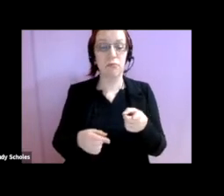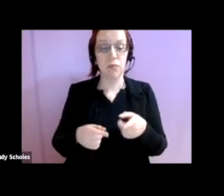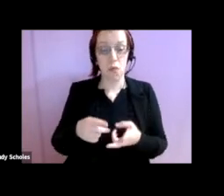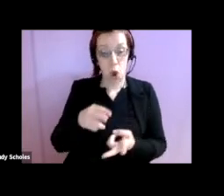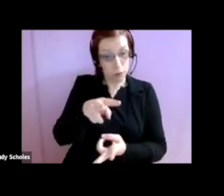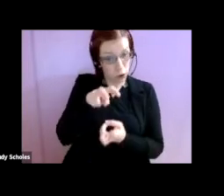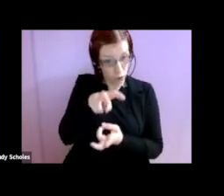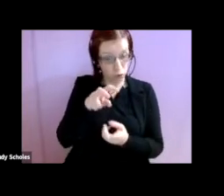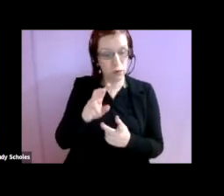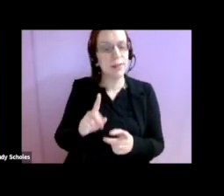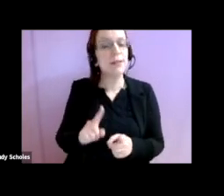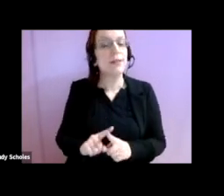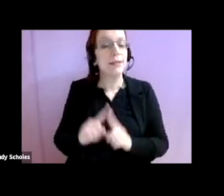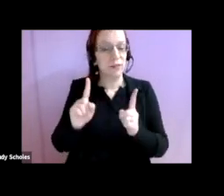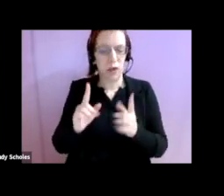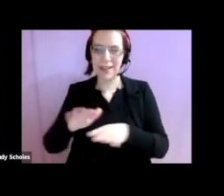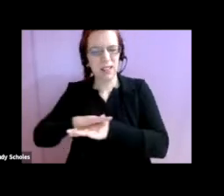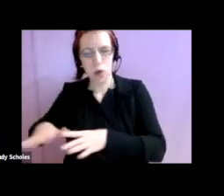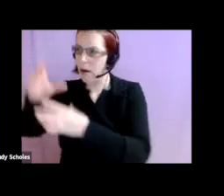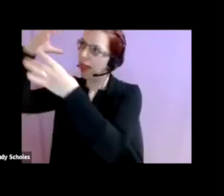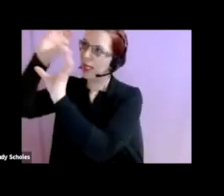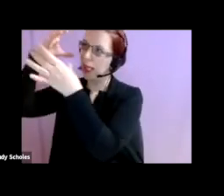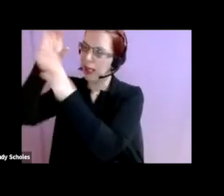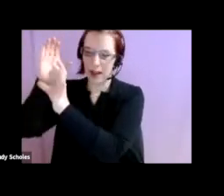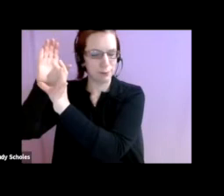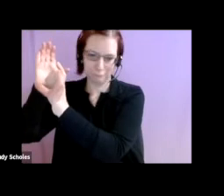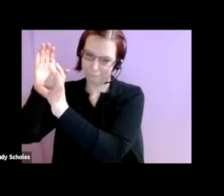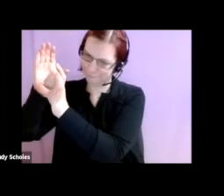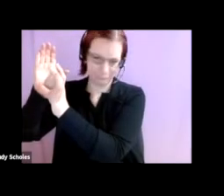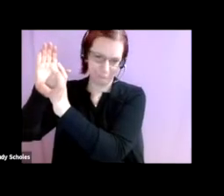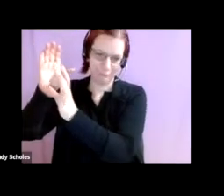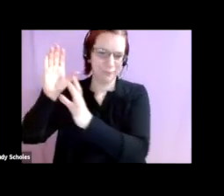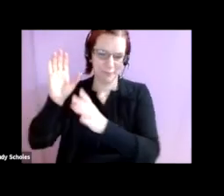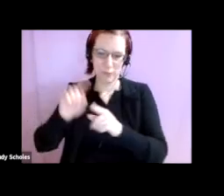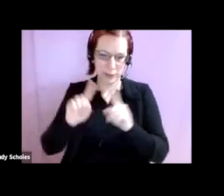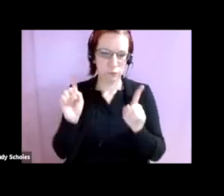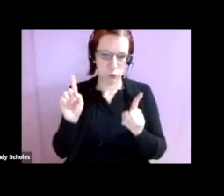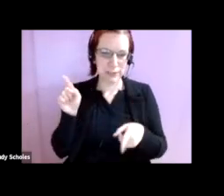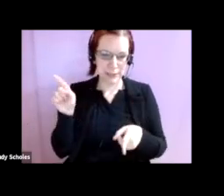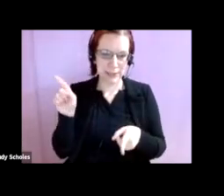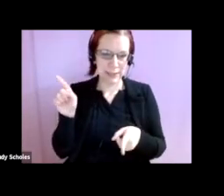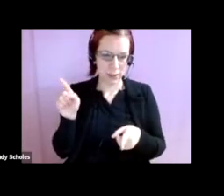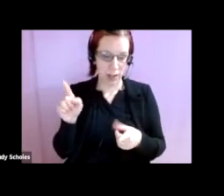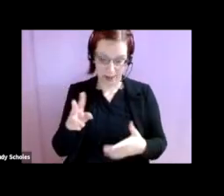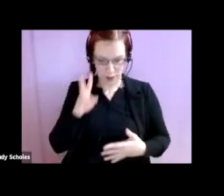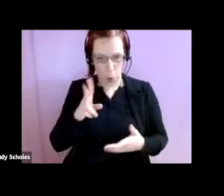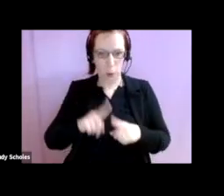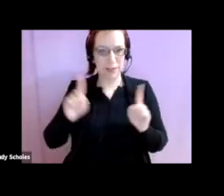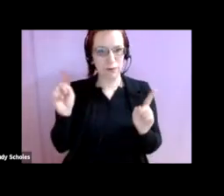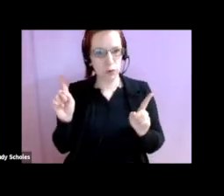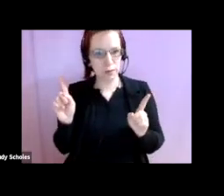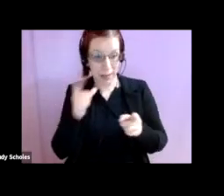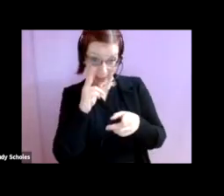when we think of telescopes that we point. Remember, they look very different. You can see